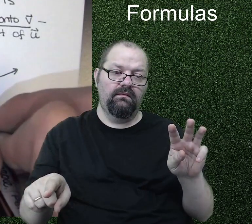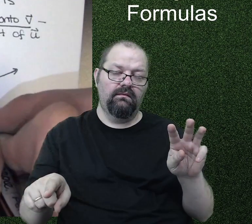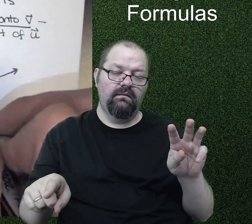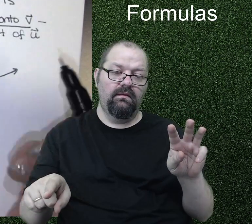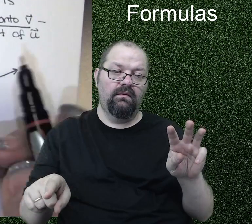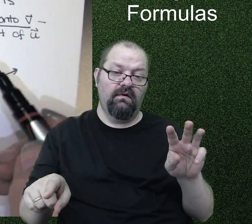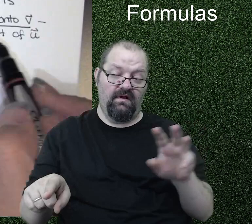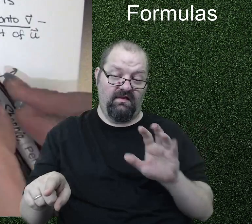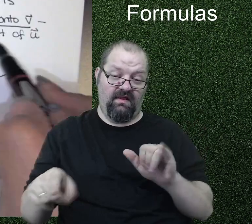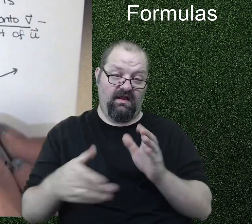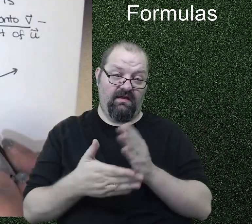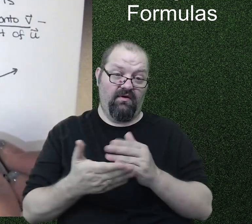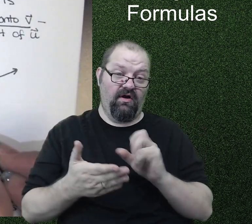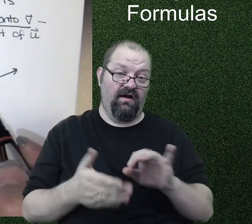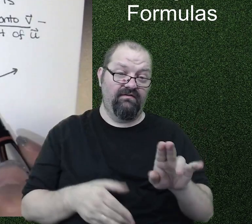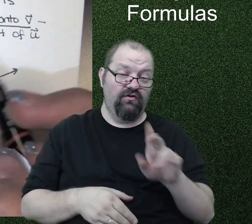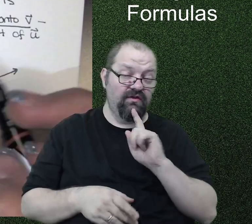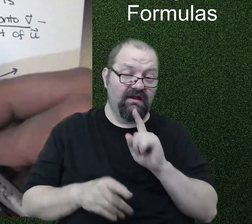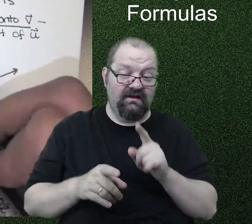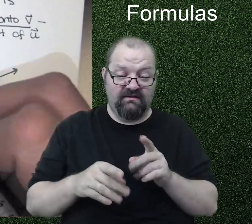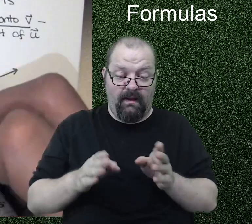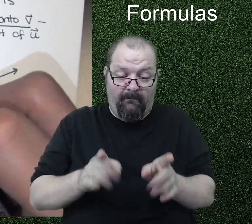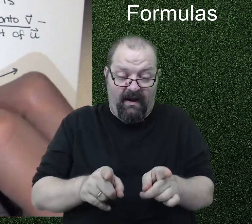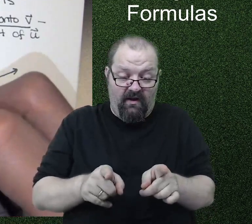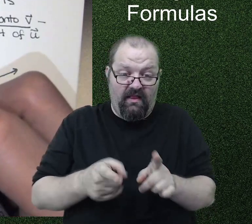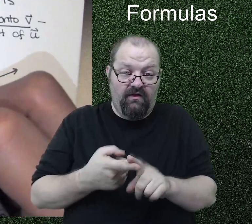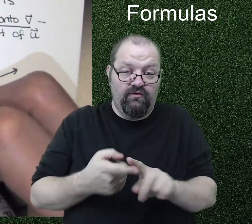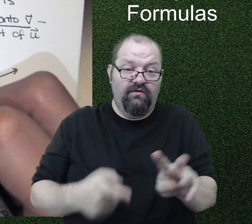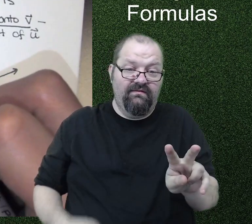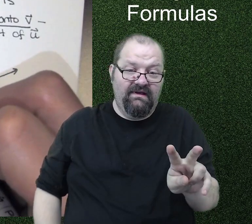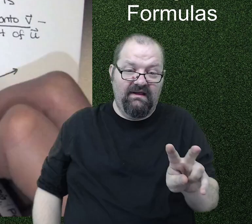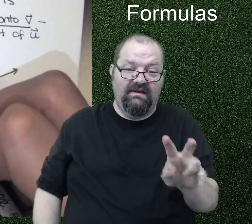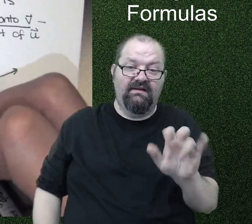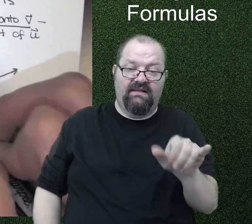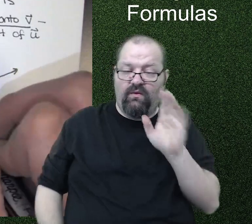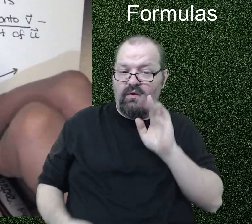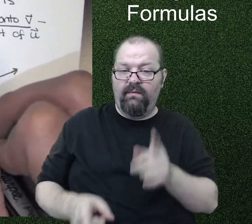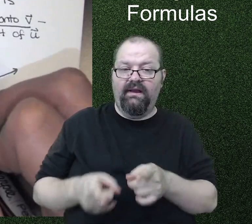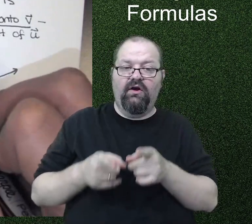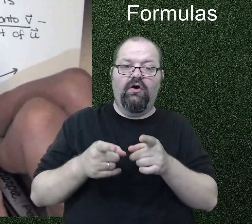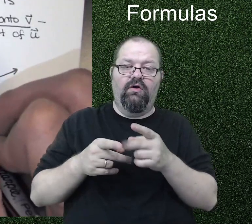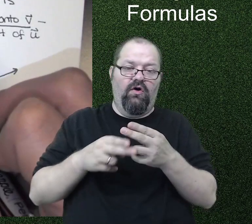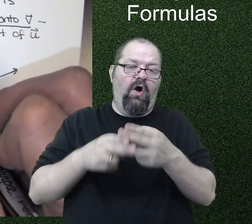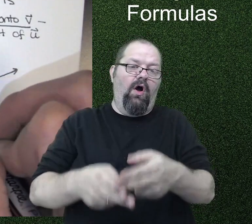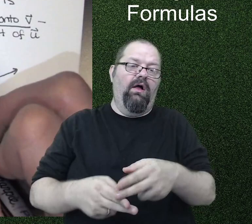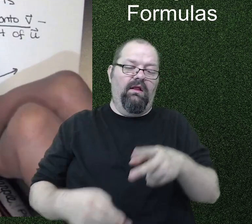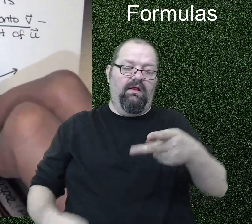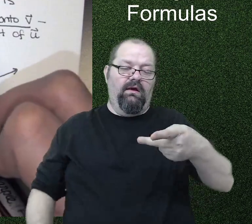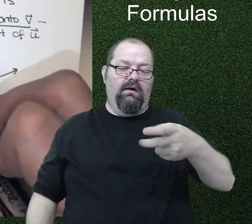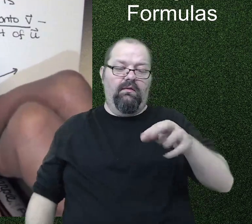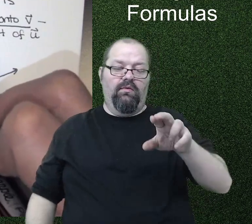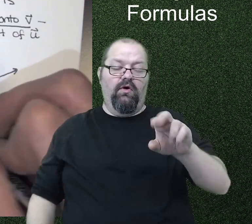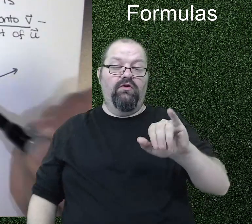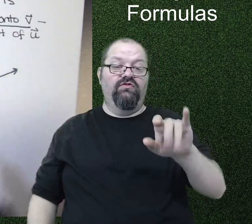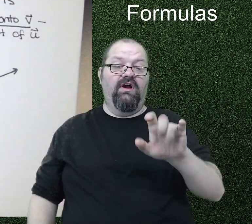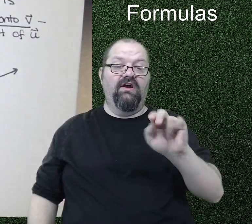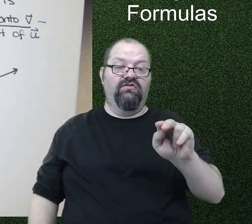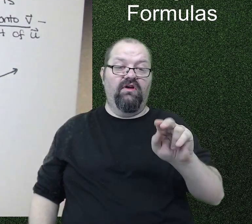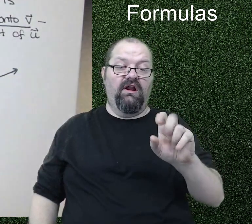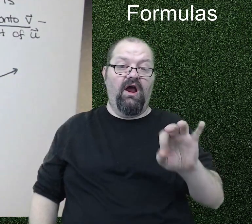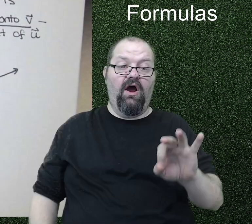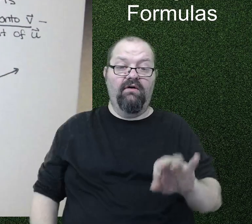the component of U that's parallel to V, that's the projection of U onto